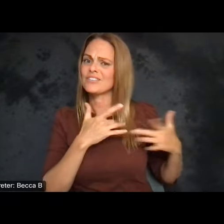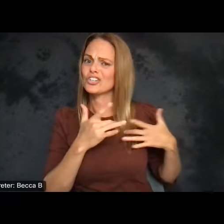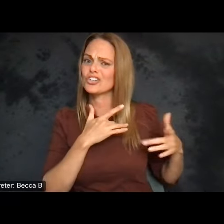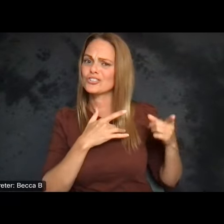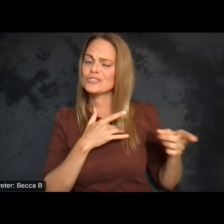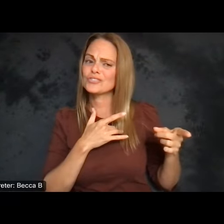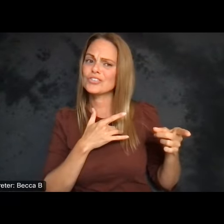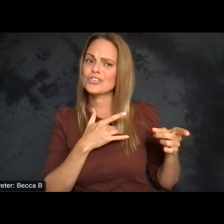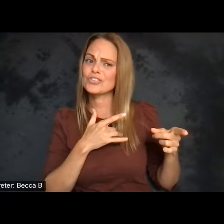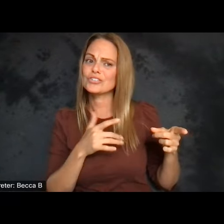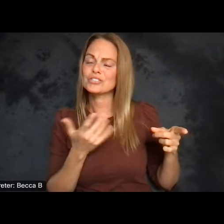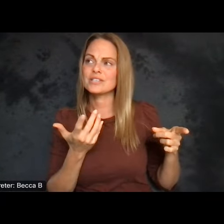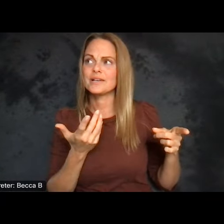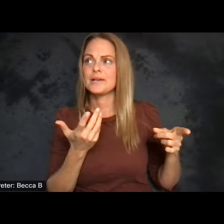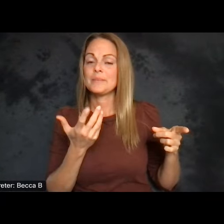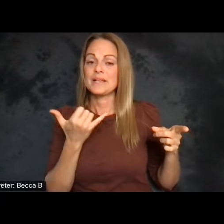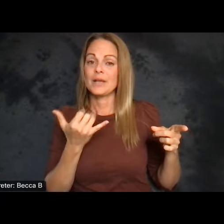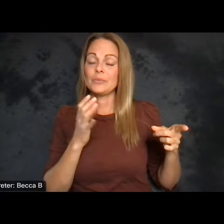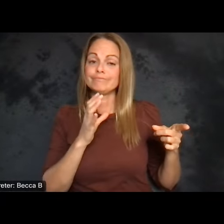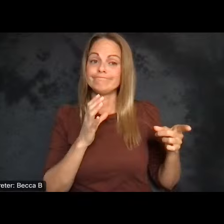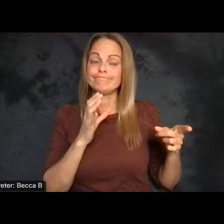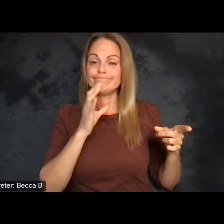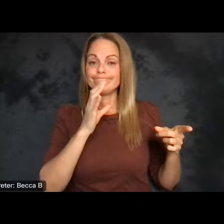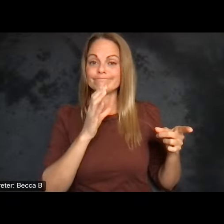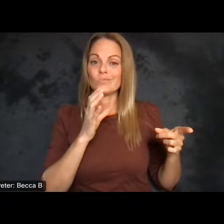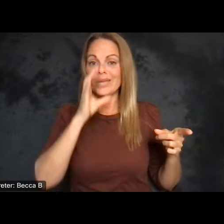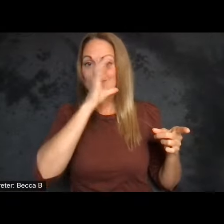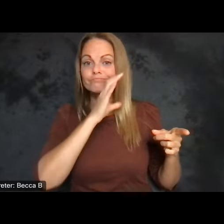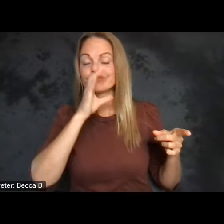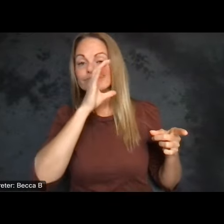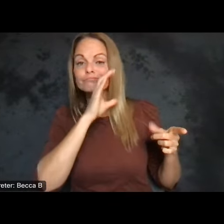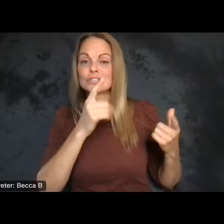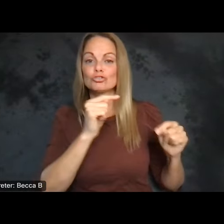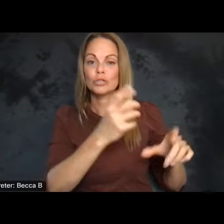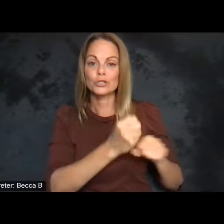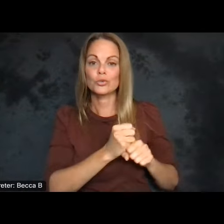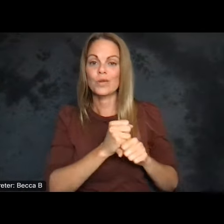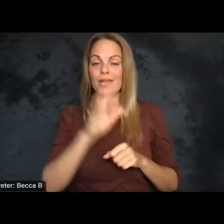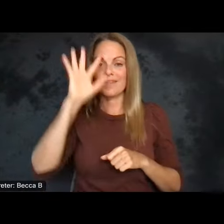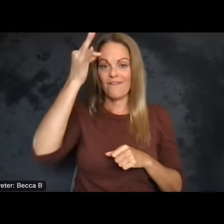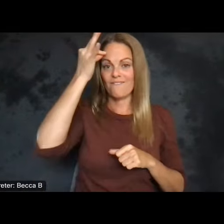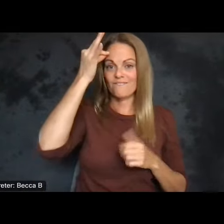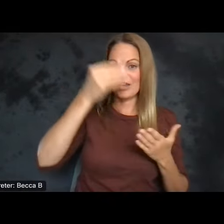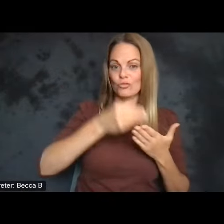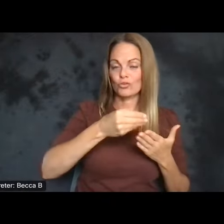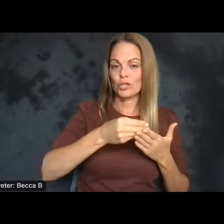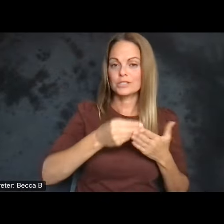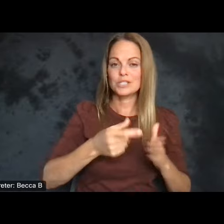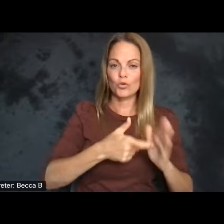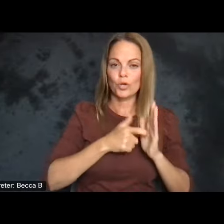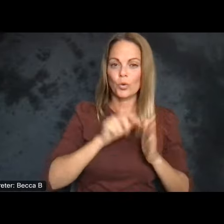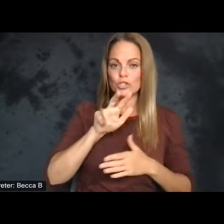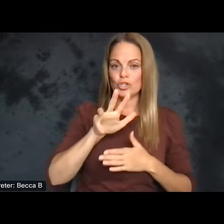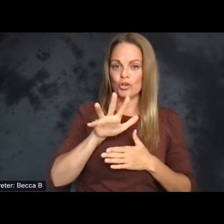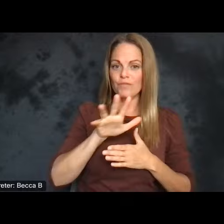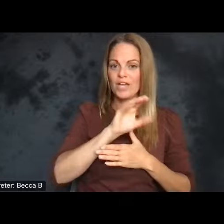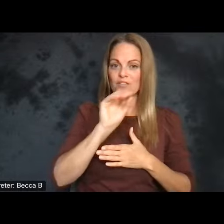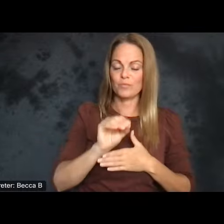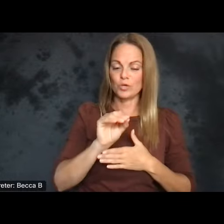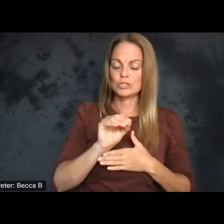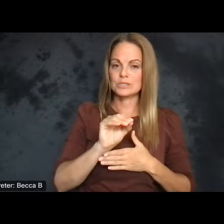to seek federal dollars, if you will, which require 35% commitment from the state and then 65% from